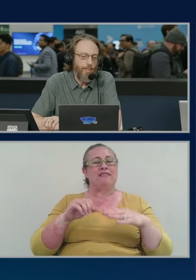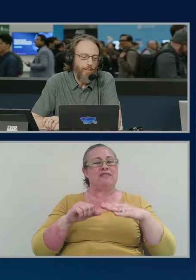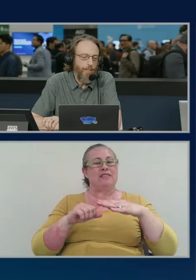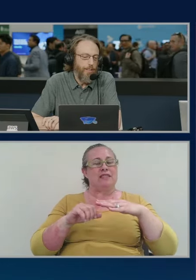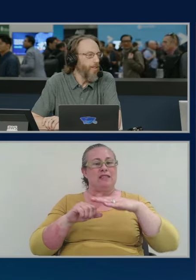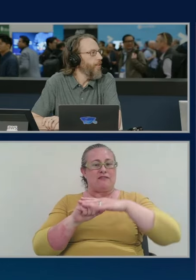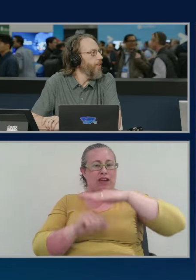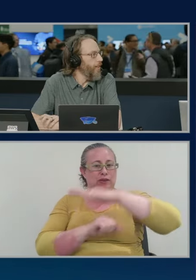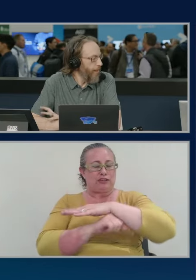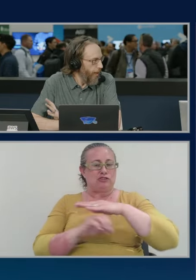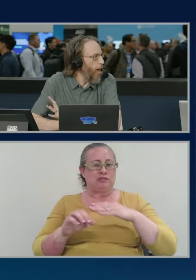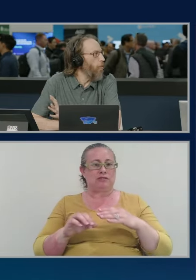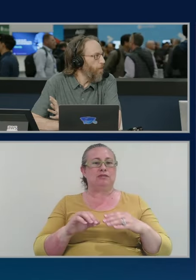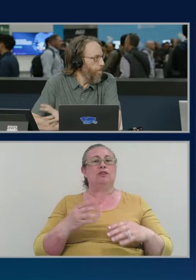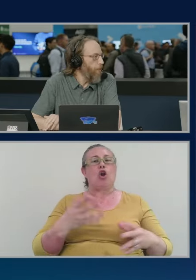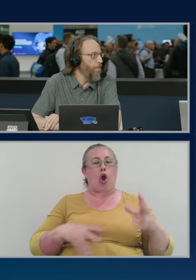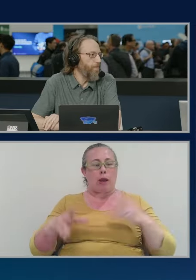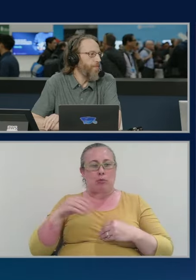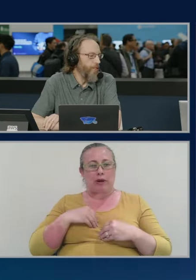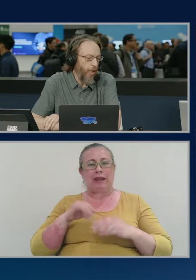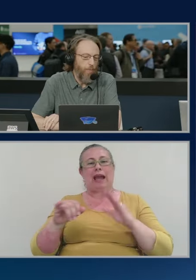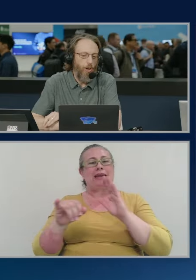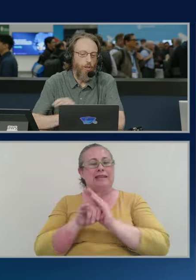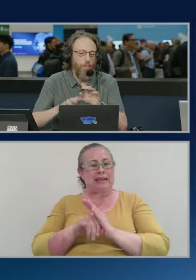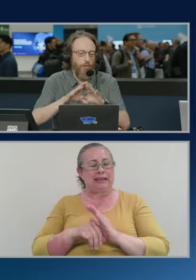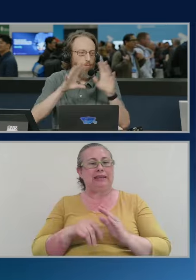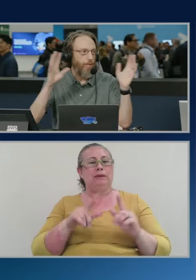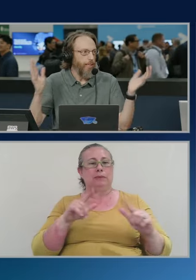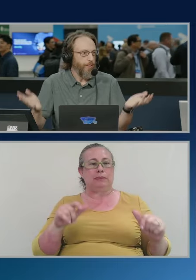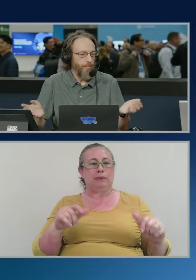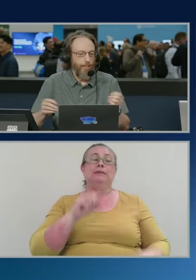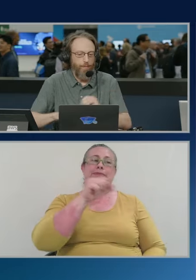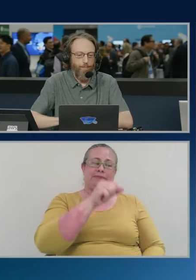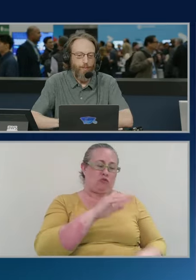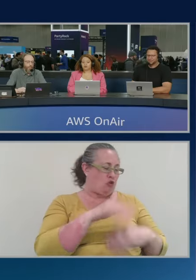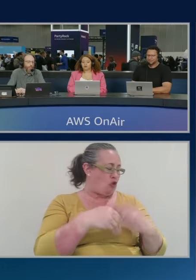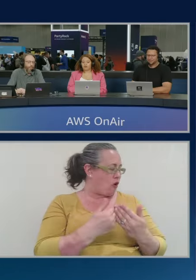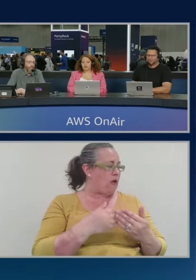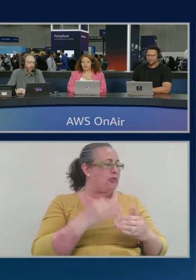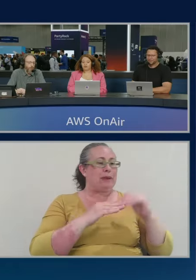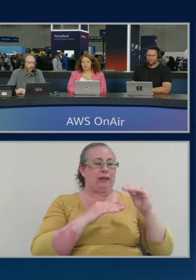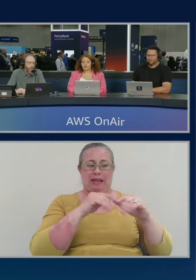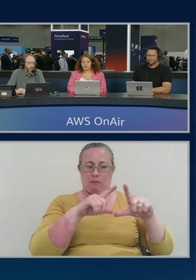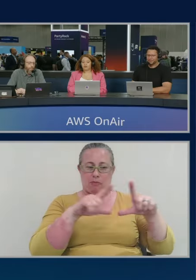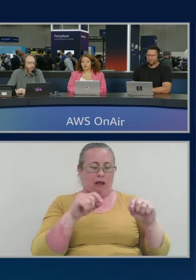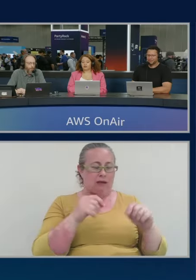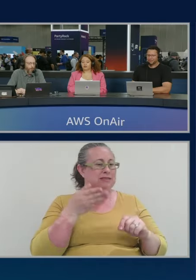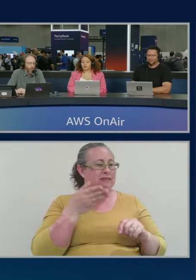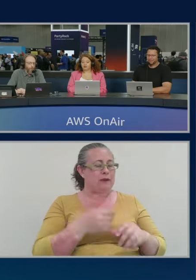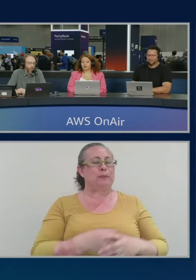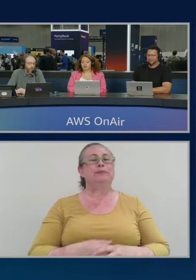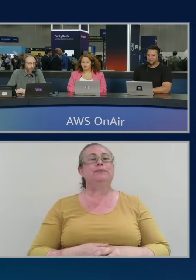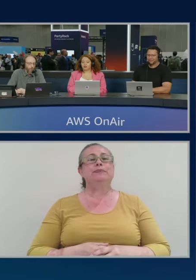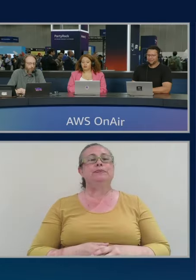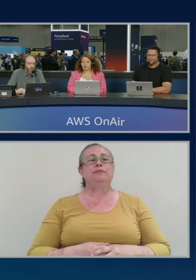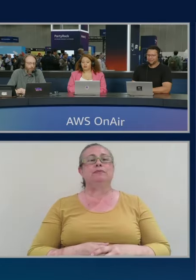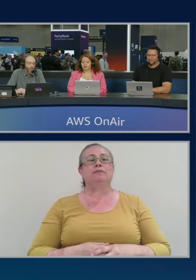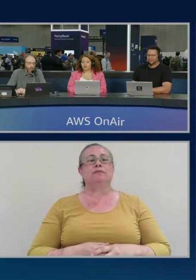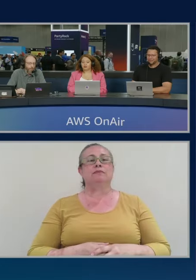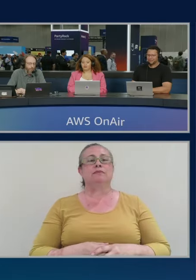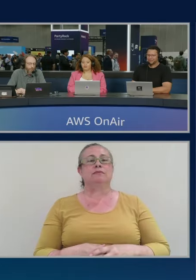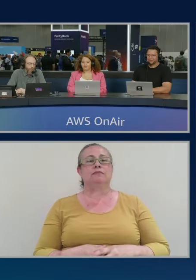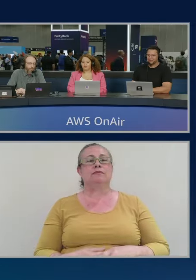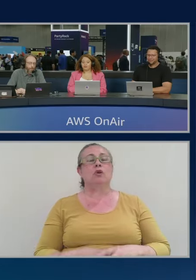development SaaS. strategies Onboarding, and enhance identity, operational the whole efficiency. process. Okay. Yep, all the building blocks there. So when we